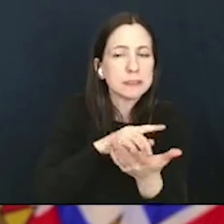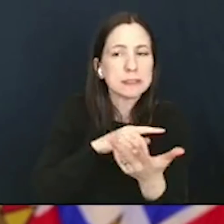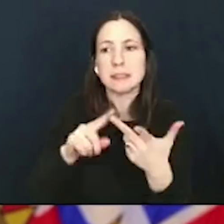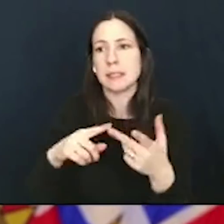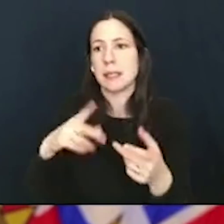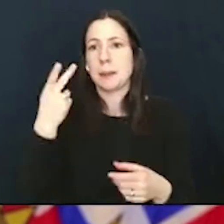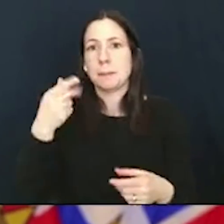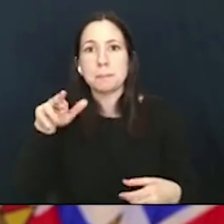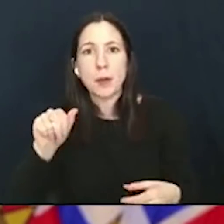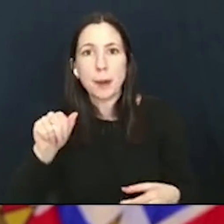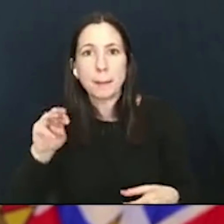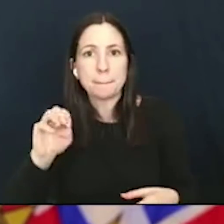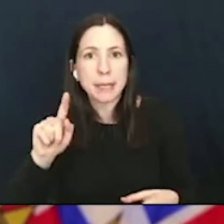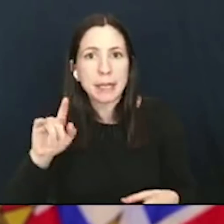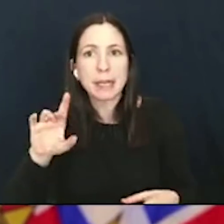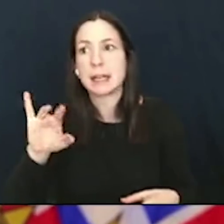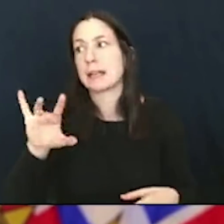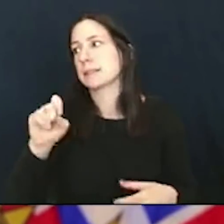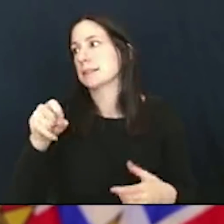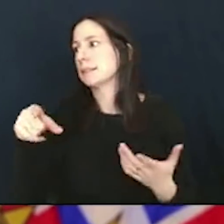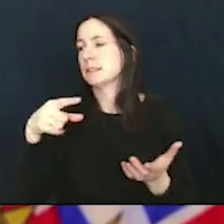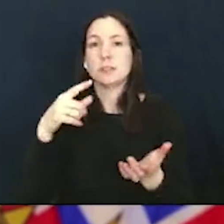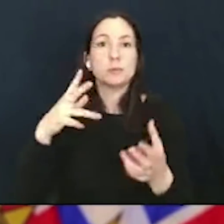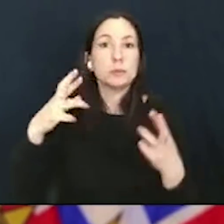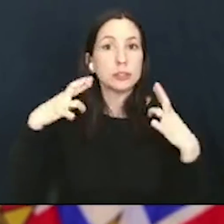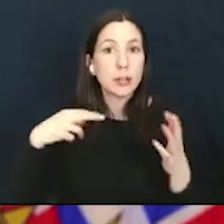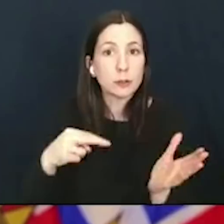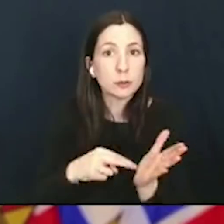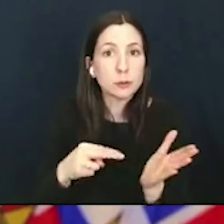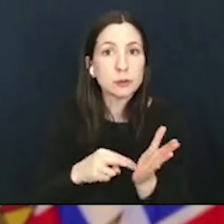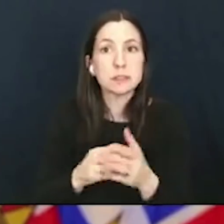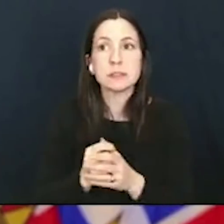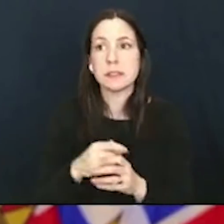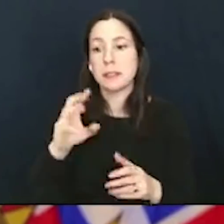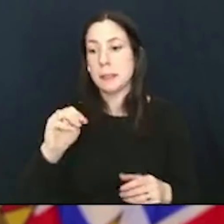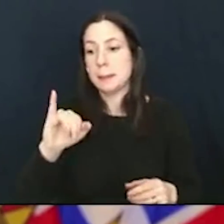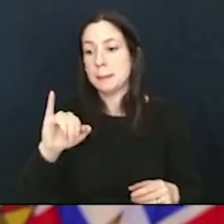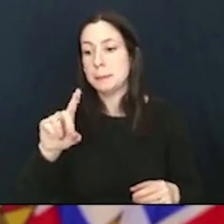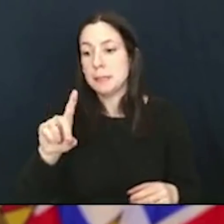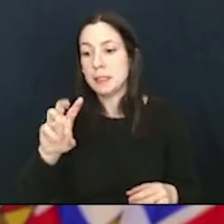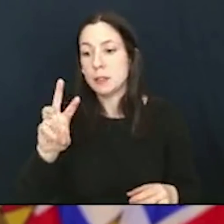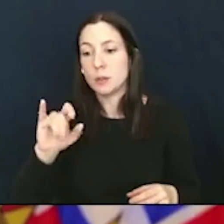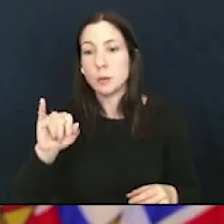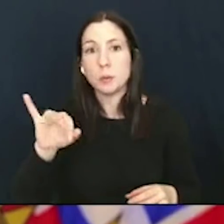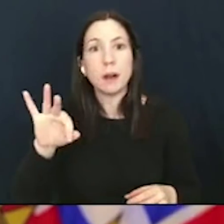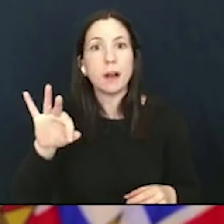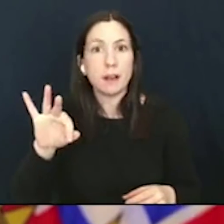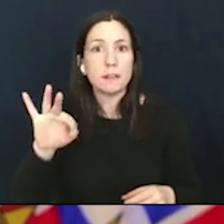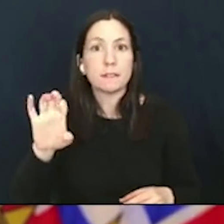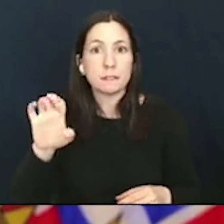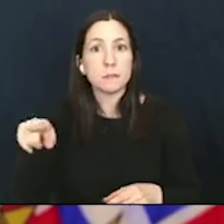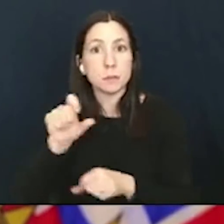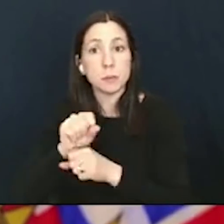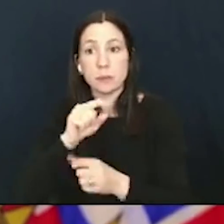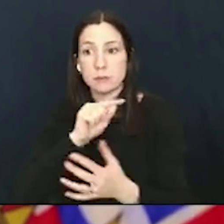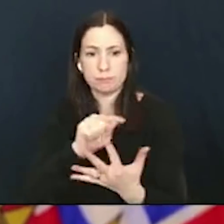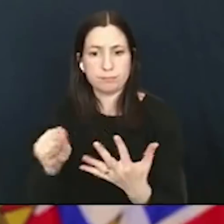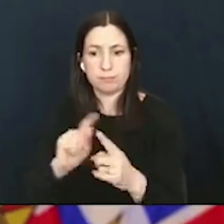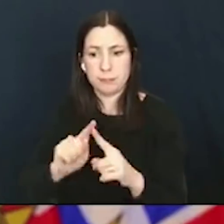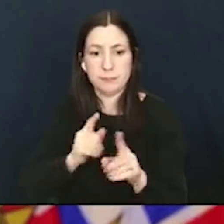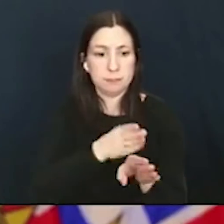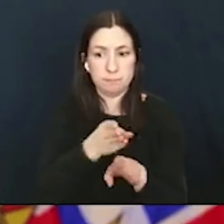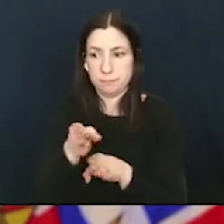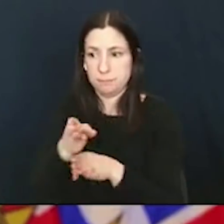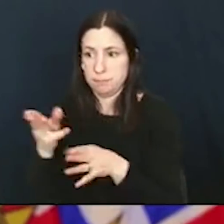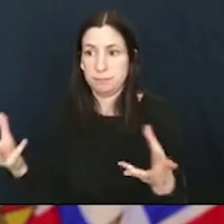retired nurses, and a number of other professions. So we are very excited to be able to have the workforce